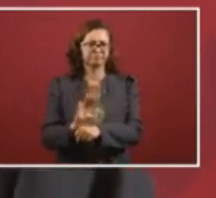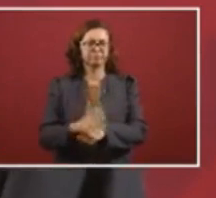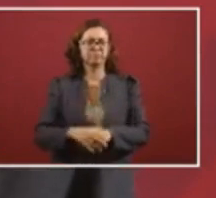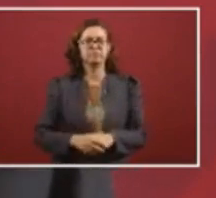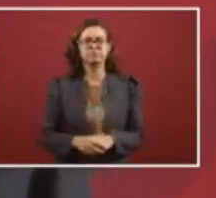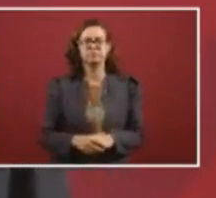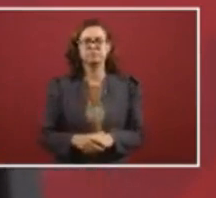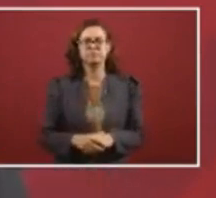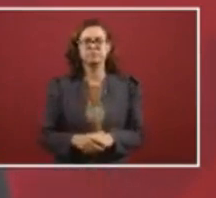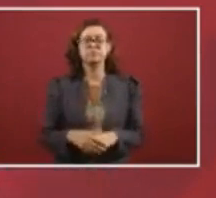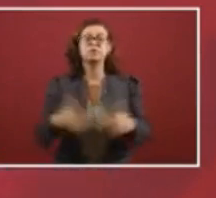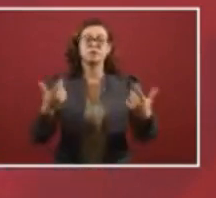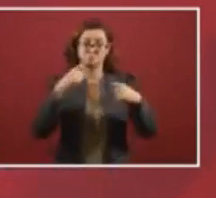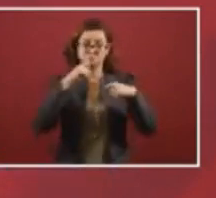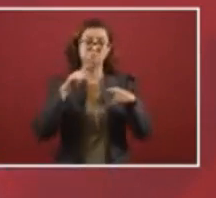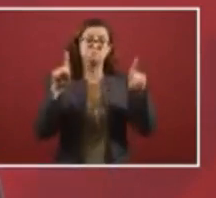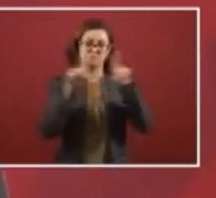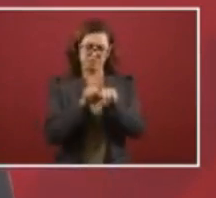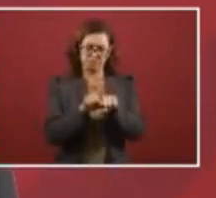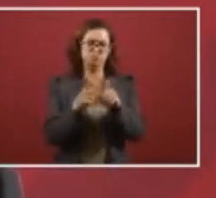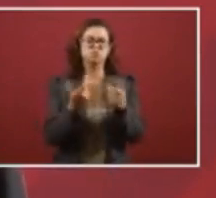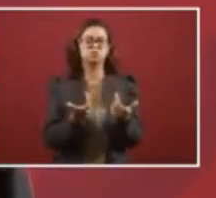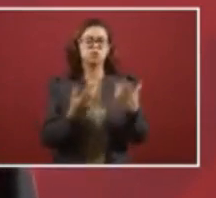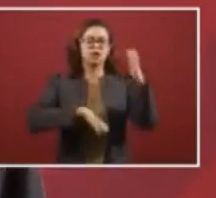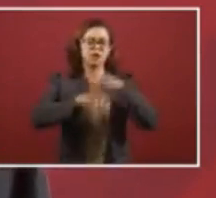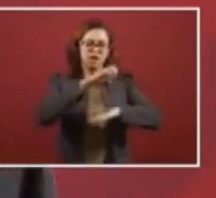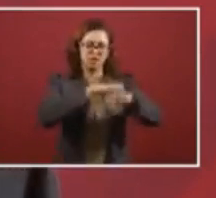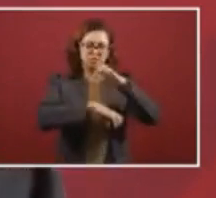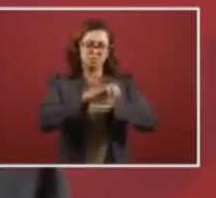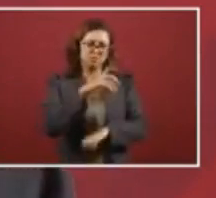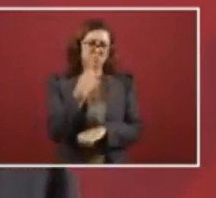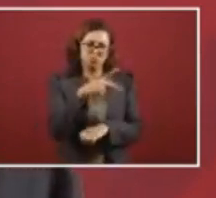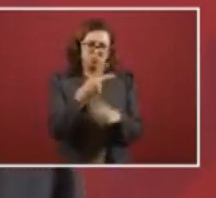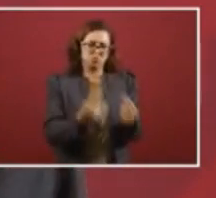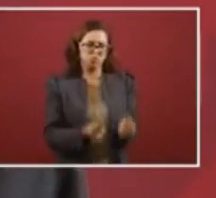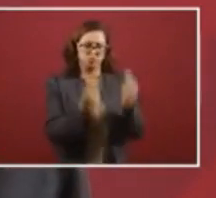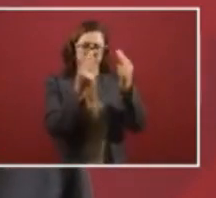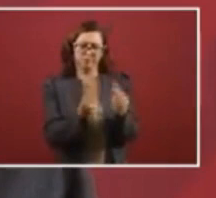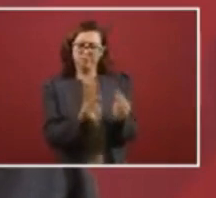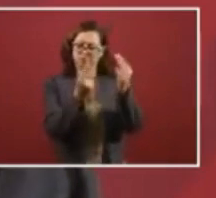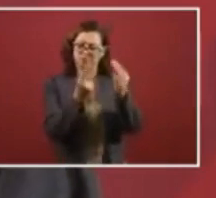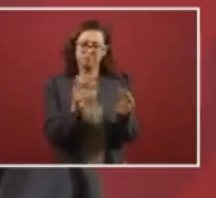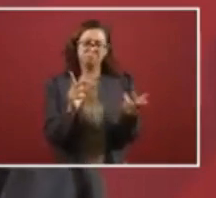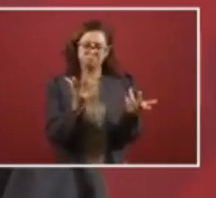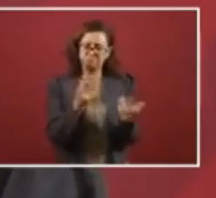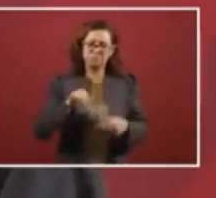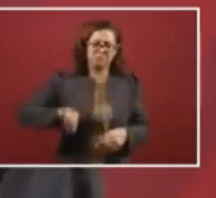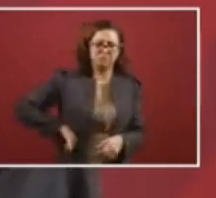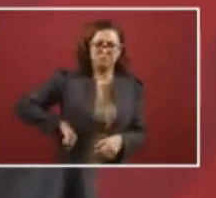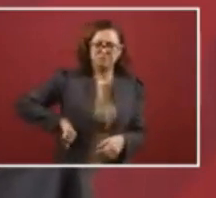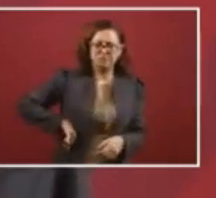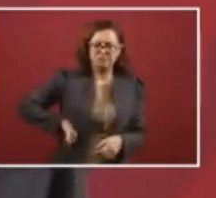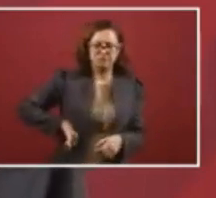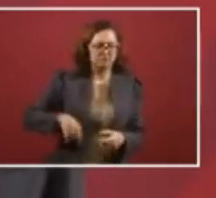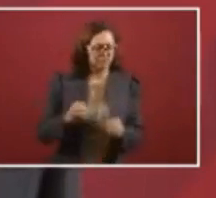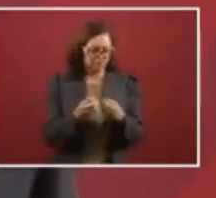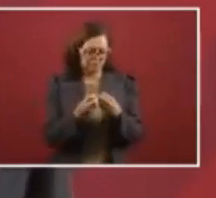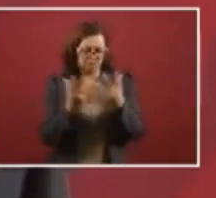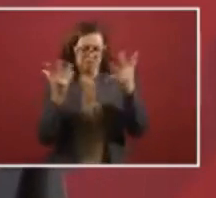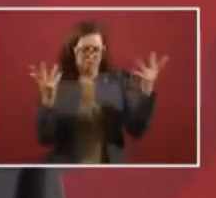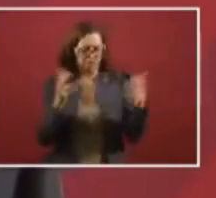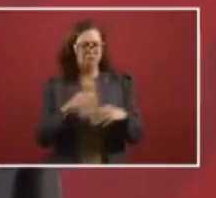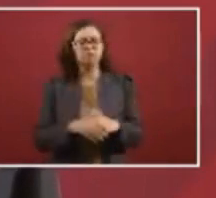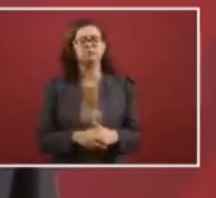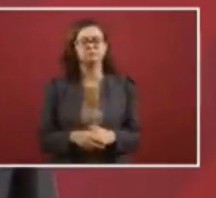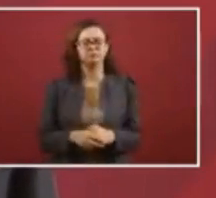to consider the interests of the legitimate interests of the companies